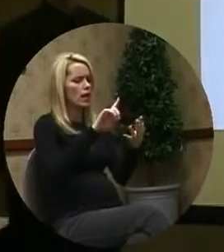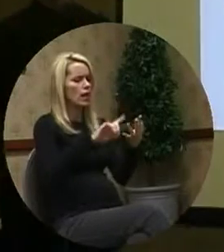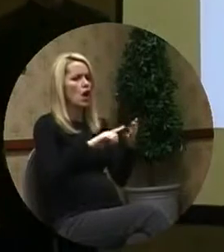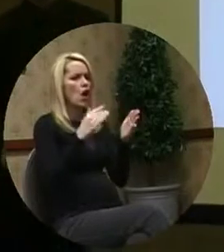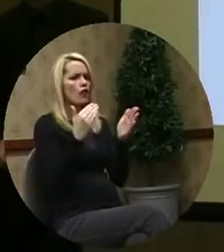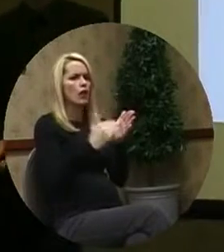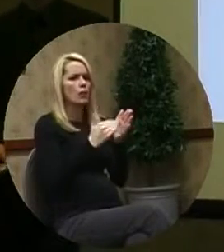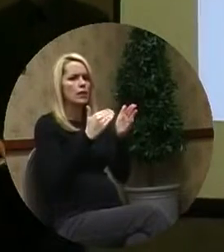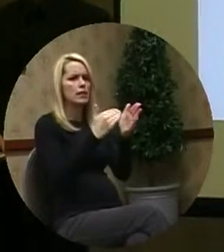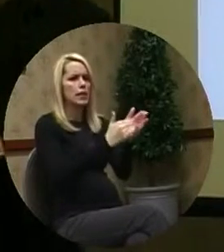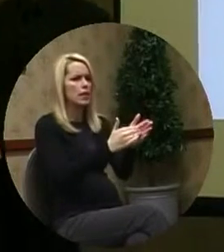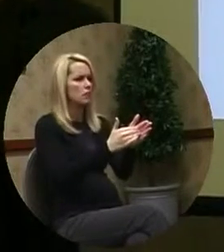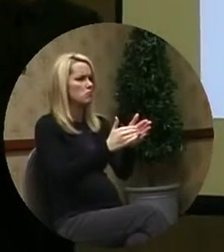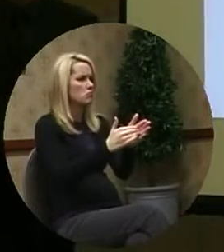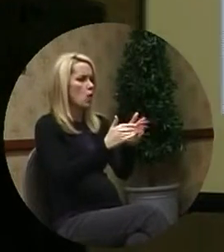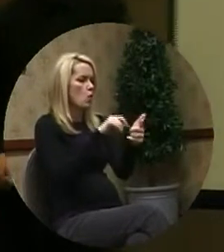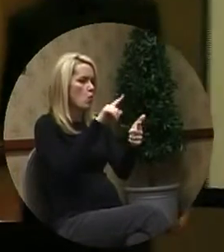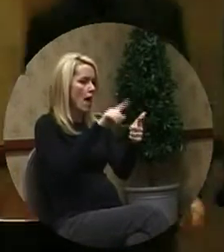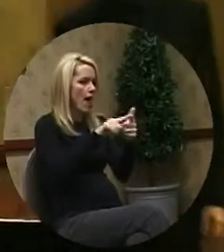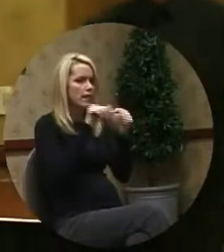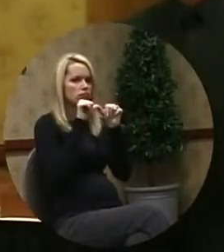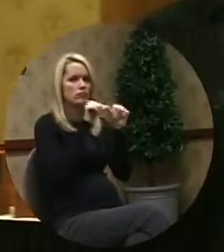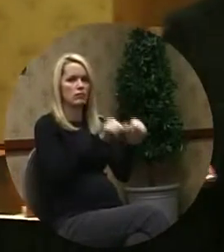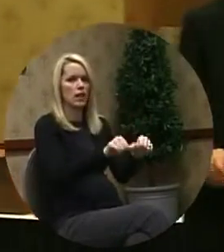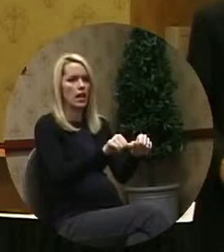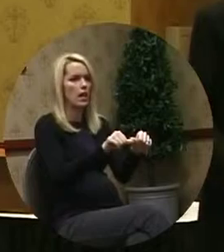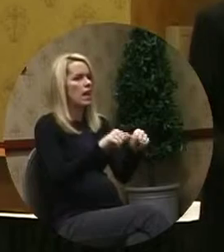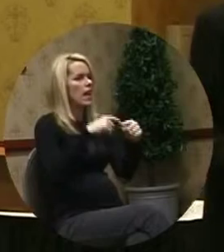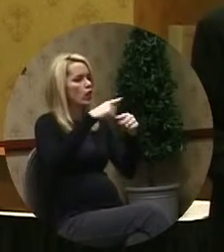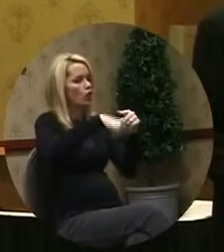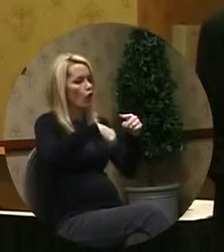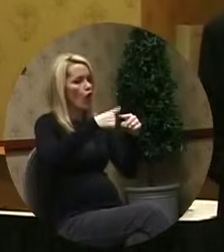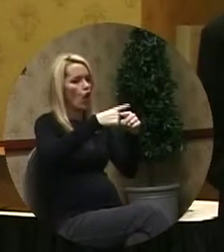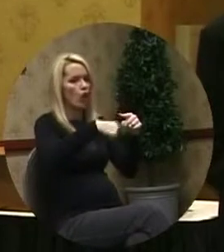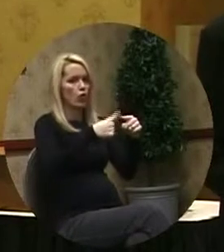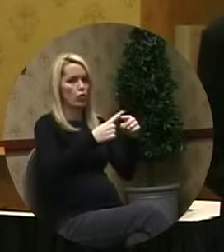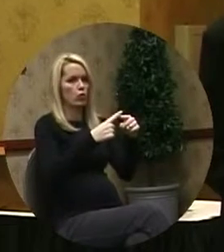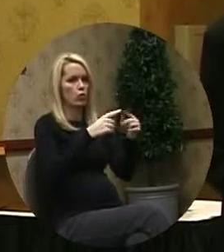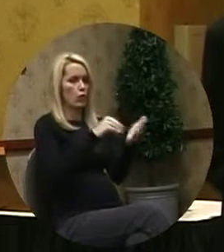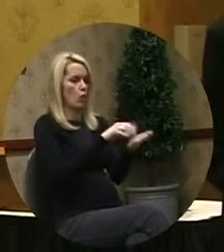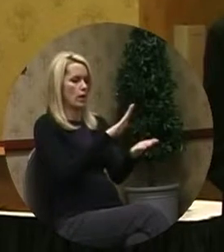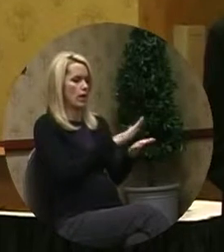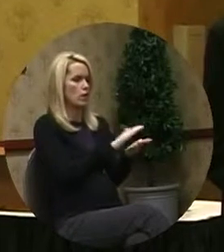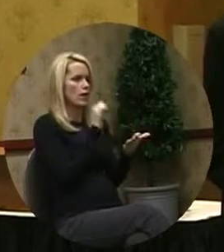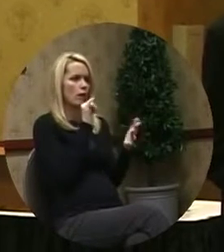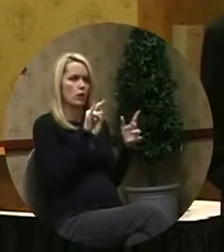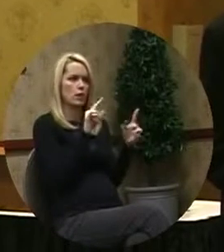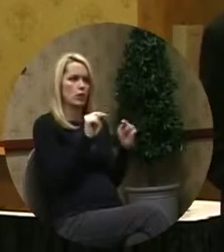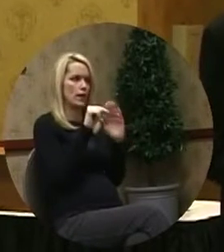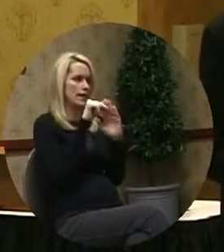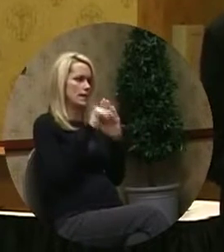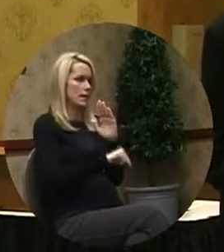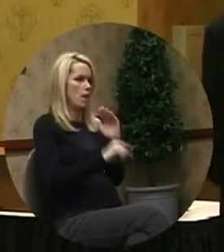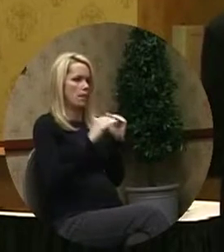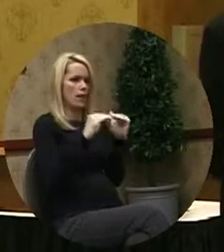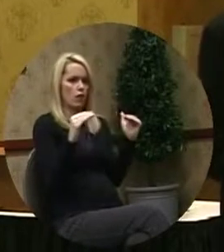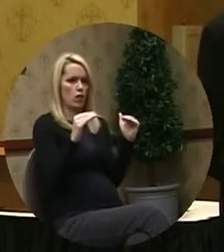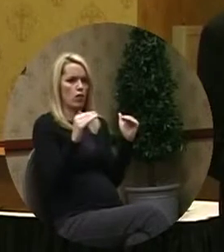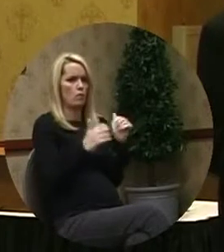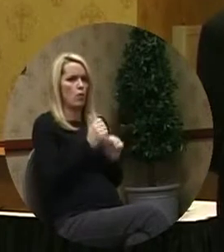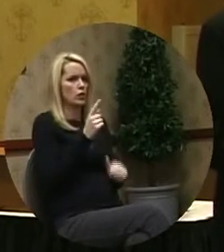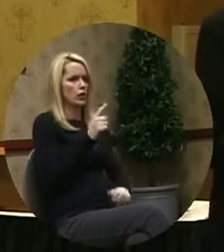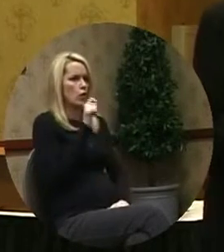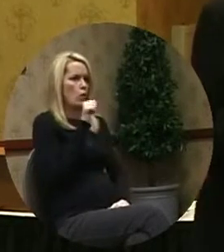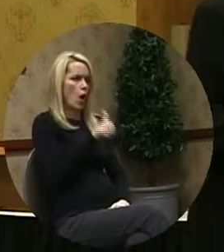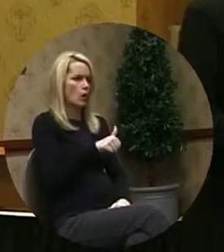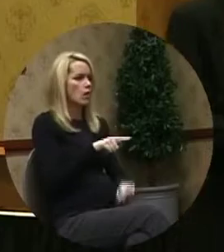duration, and interval recording. Now, most of you are not going to be doing this at a deeper level, but I want you to have some